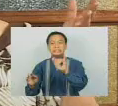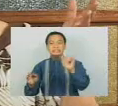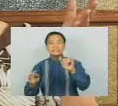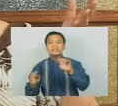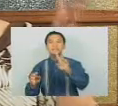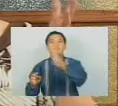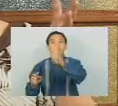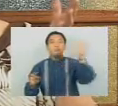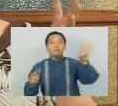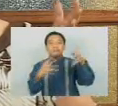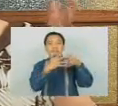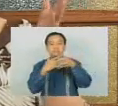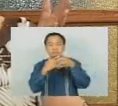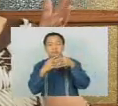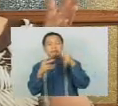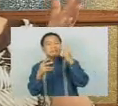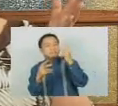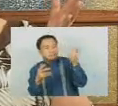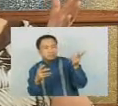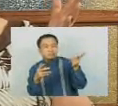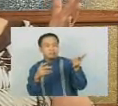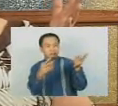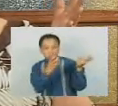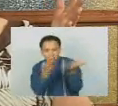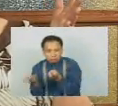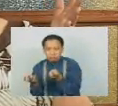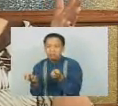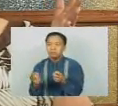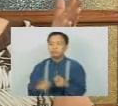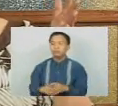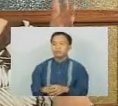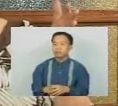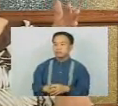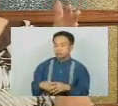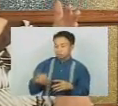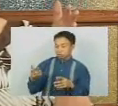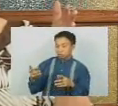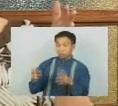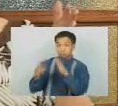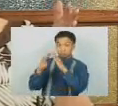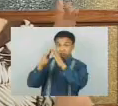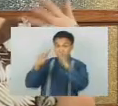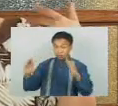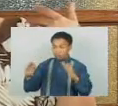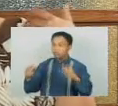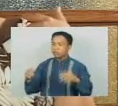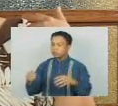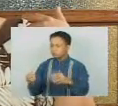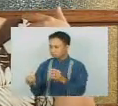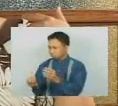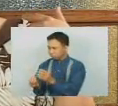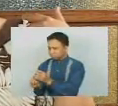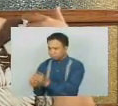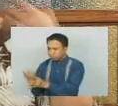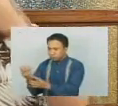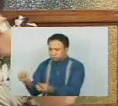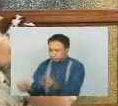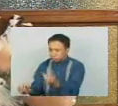what would they want to do? They would want to trap heat dun sa bahay nila. So nasa mainit tayong